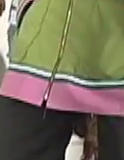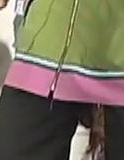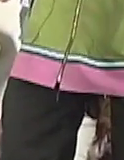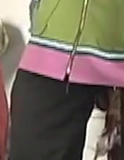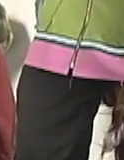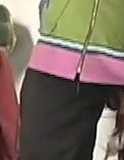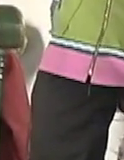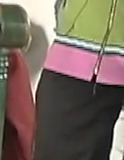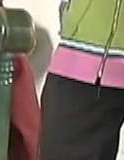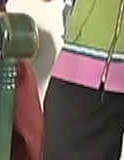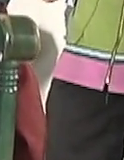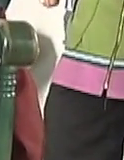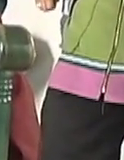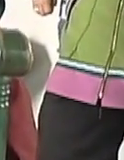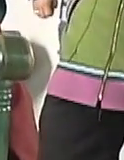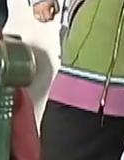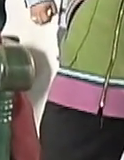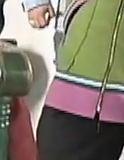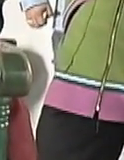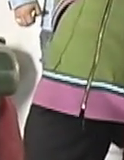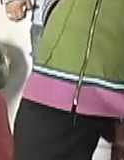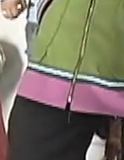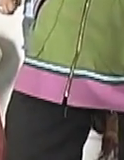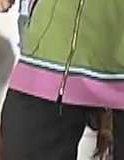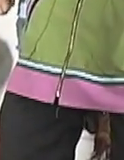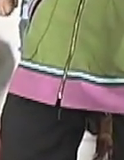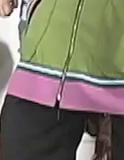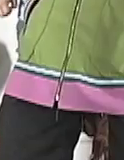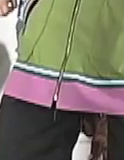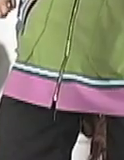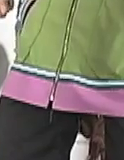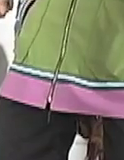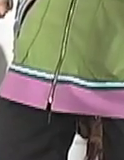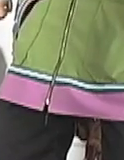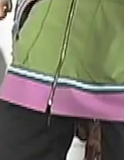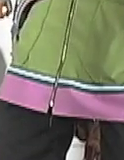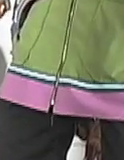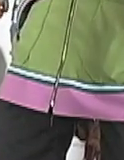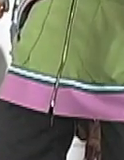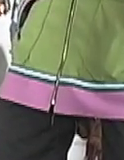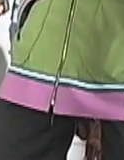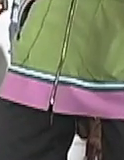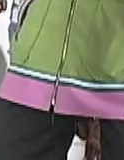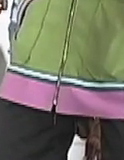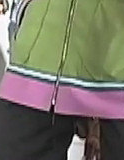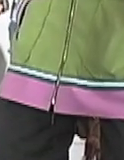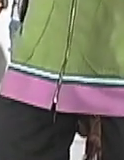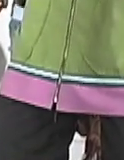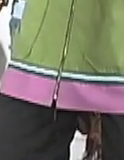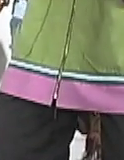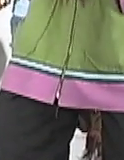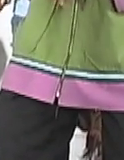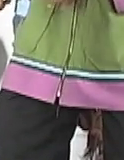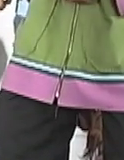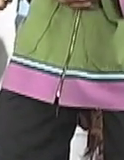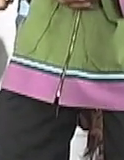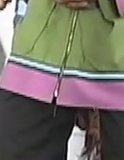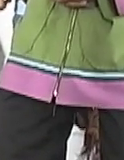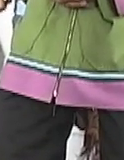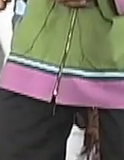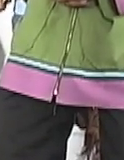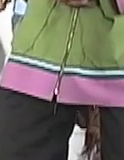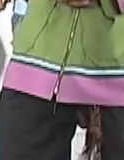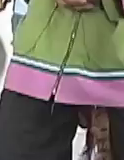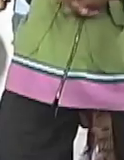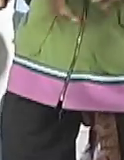Actually, may sapok. Mukhang siya minalulok sungalo. Kisya ko yala katalak tunga ma narlo. Tahi ko rin makayo